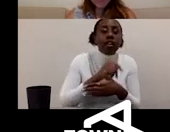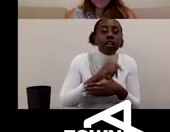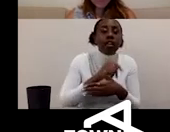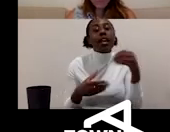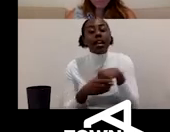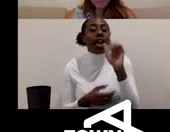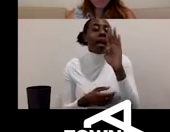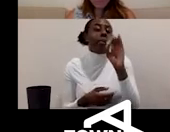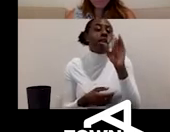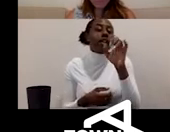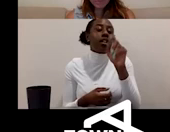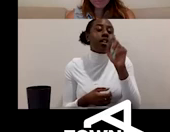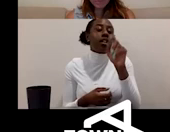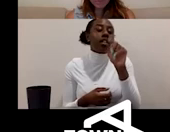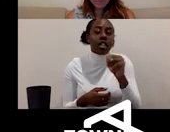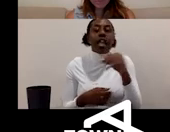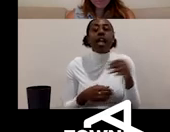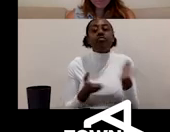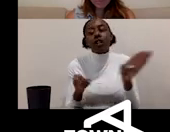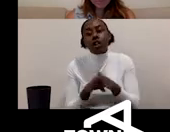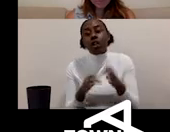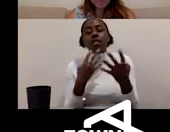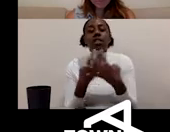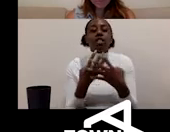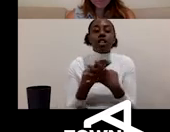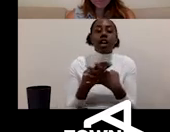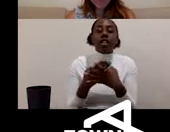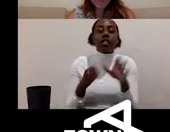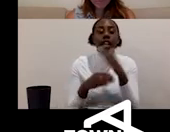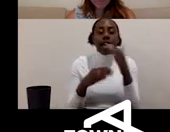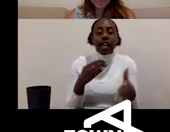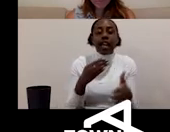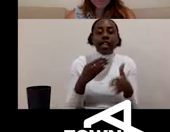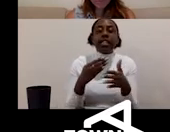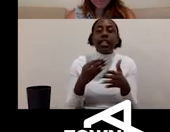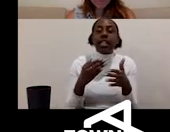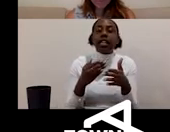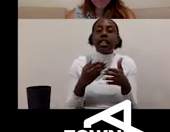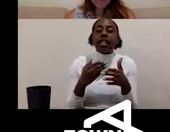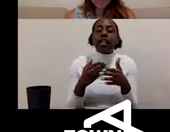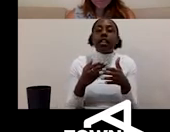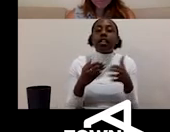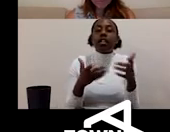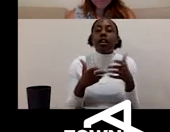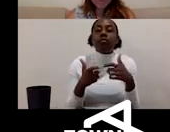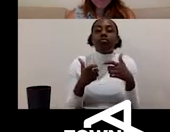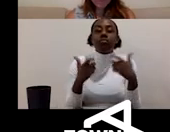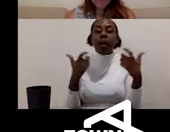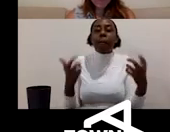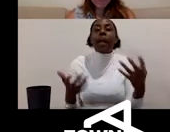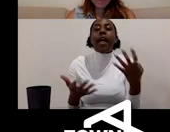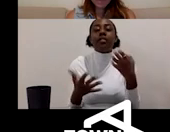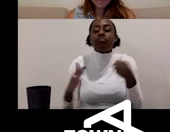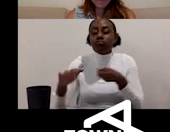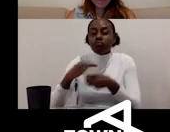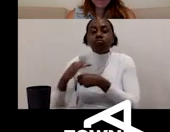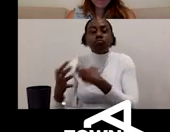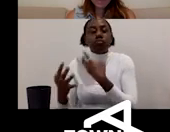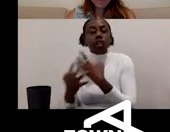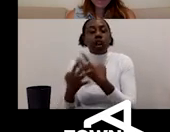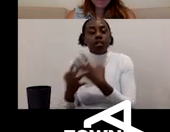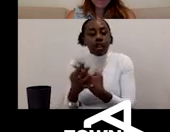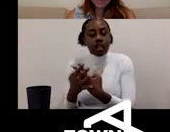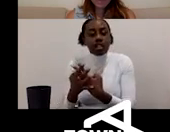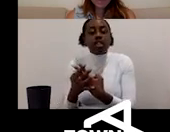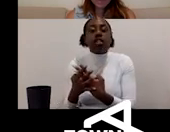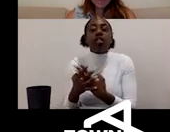closing jails and ending mass incarceration with us to talk about their experience with police surveillance in their own communities. And we delivered these